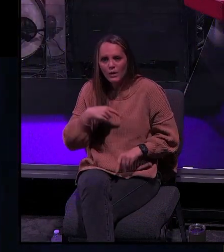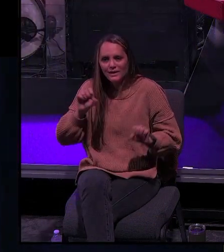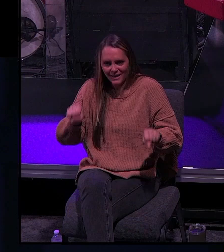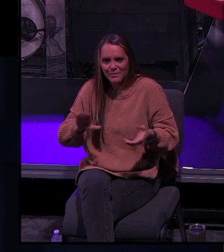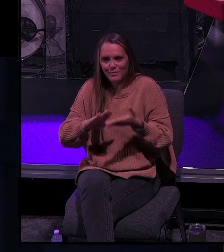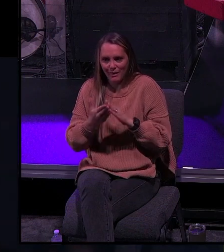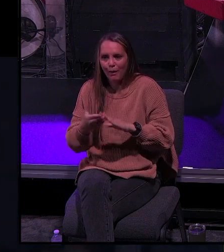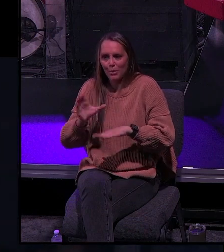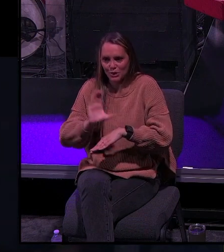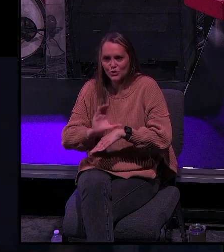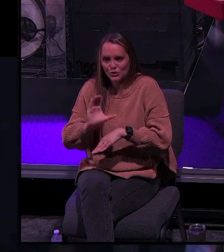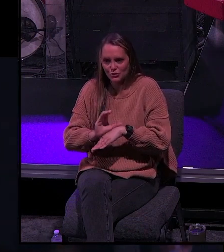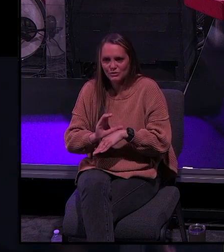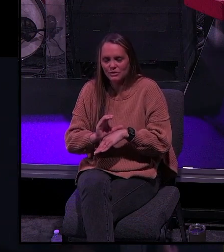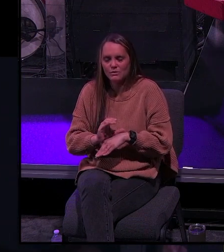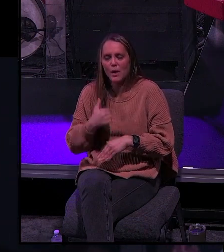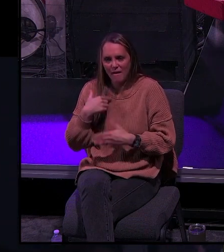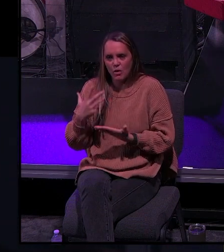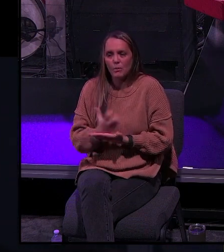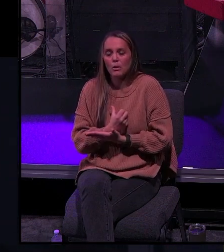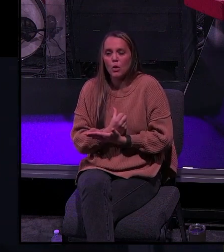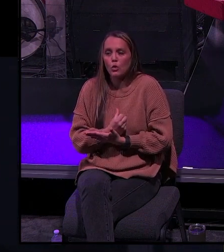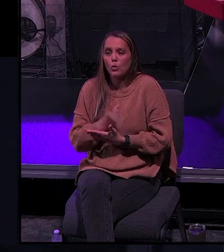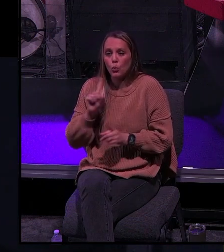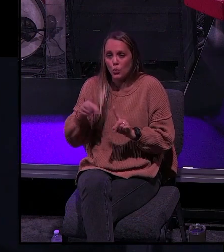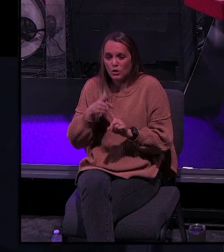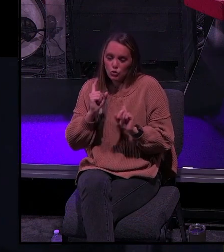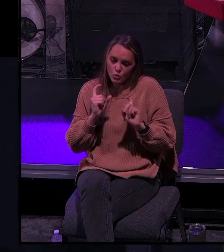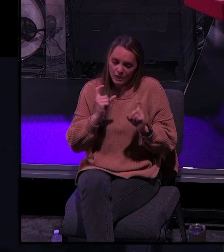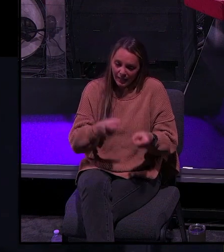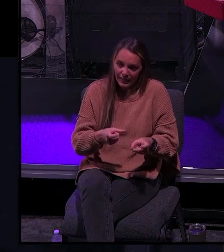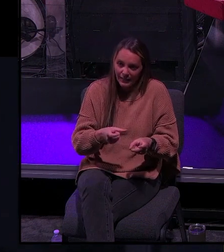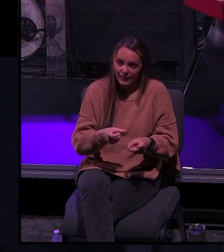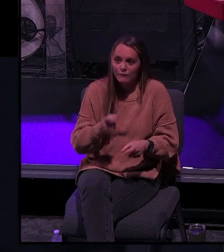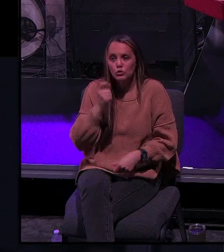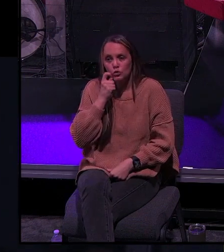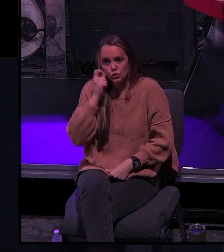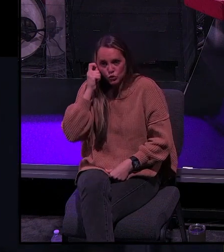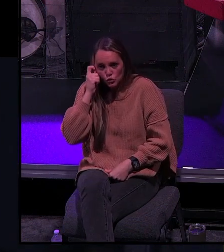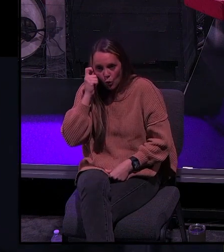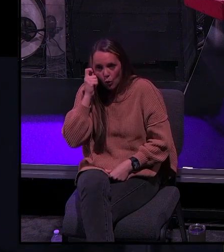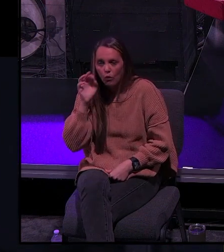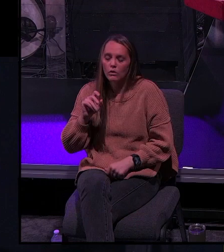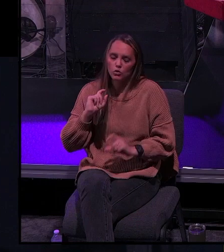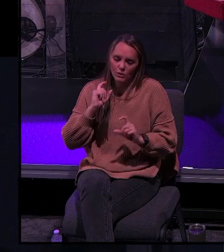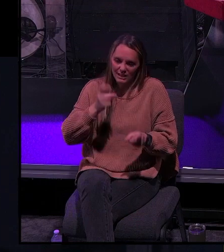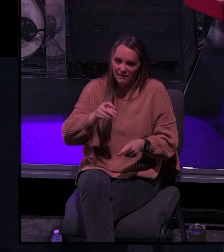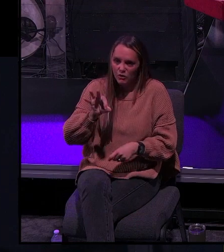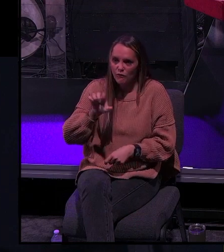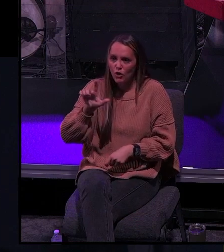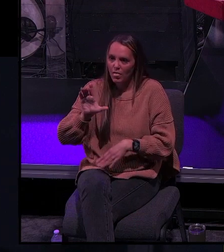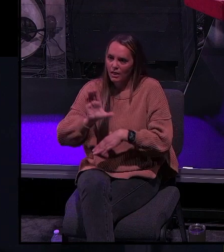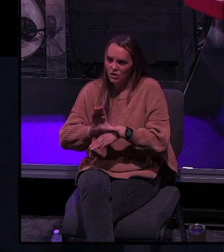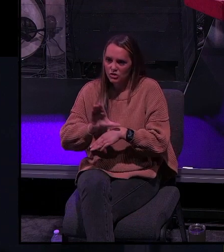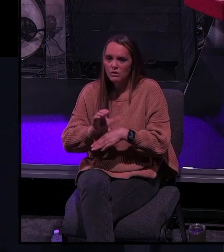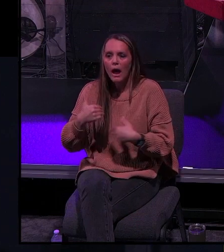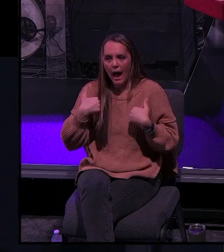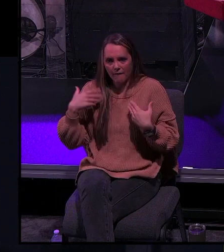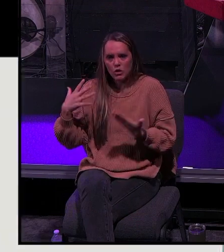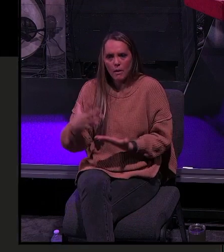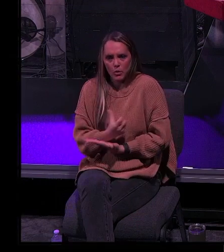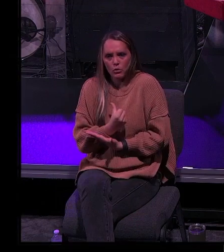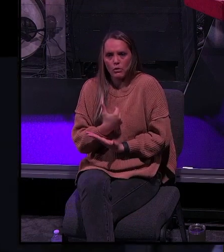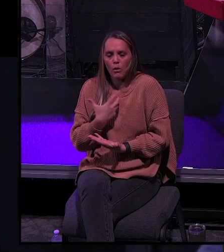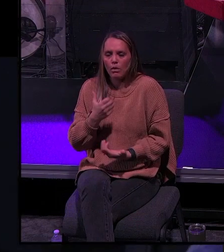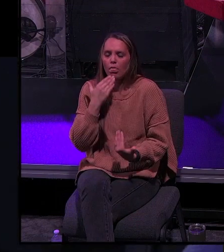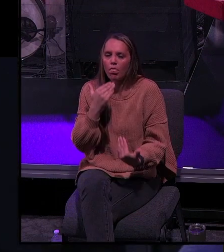that. And so when you give to the essential store, when you give to Frontline Church, we can have that opportunity. So I just want to say thank you for all